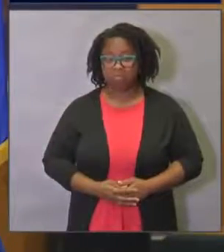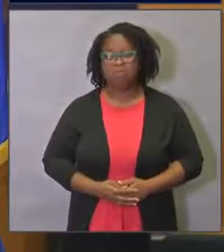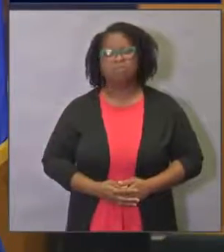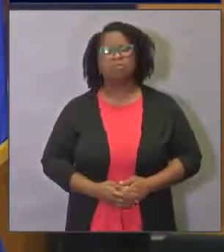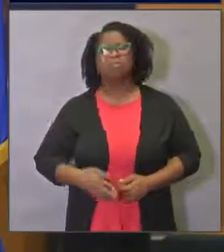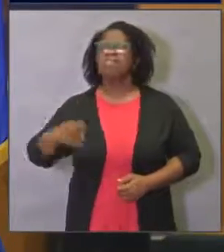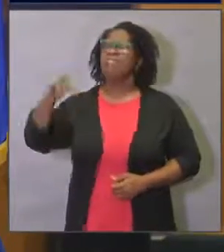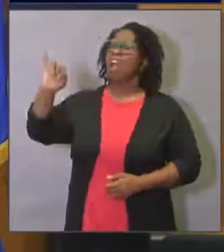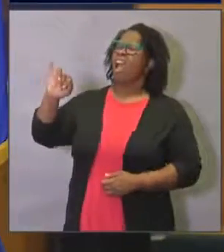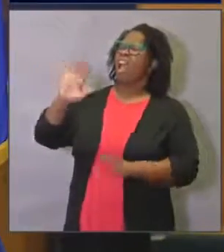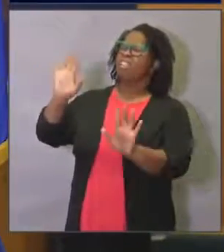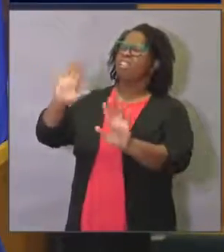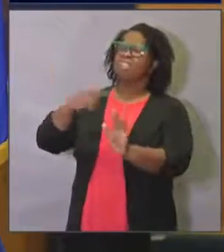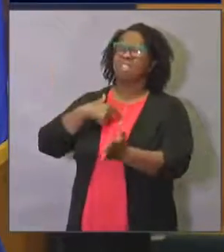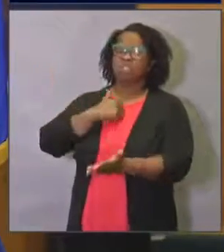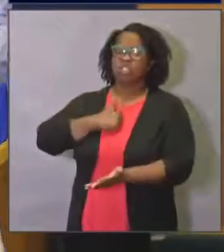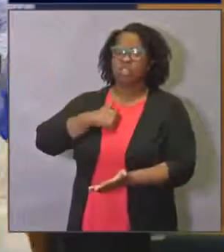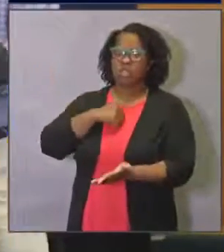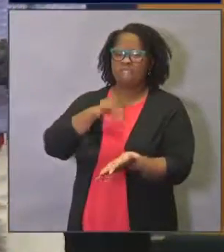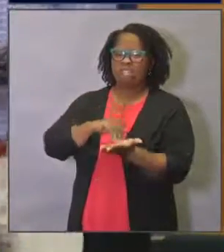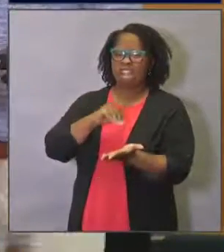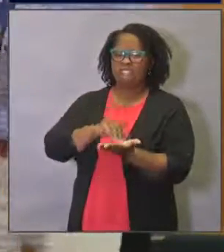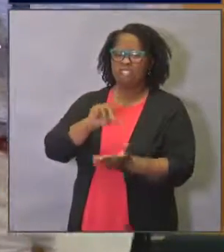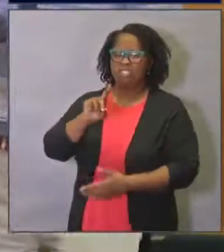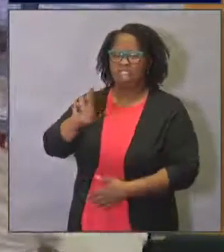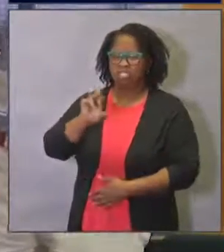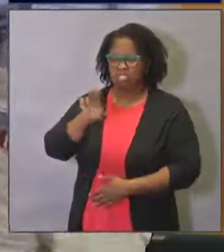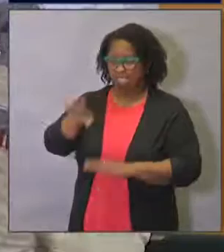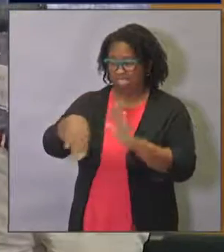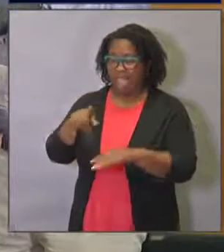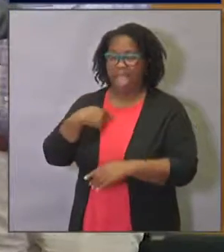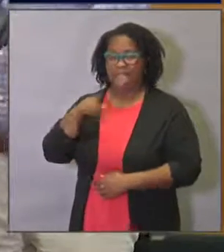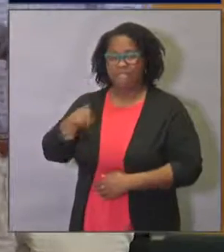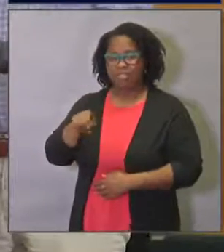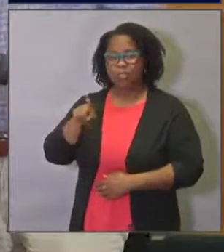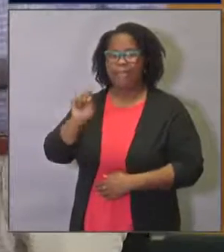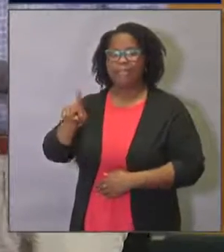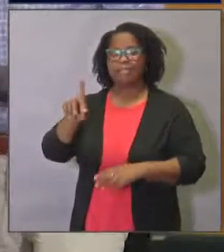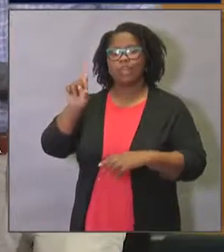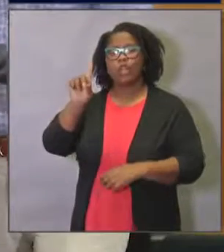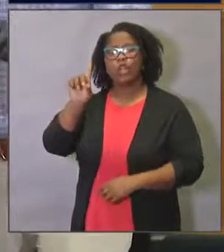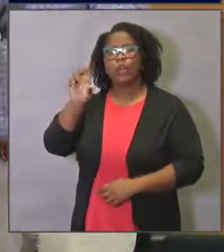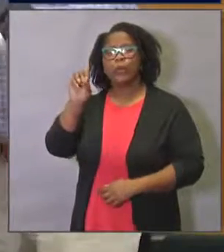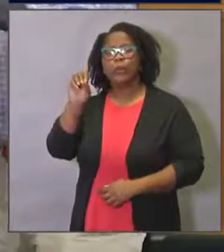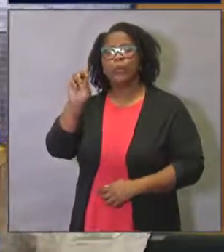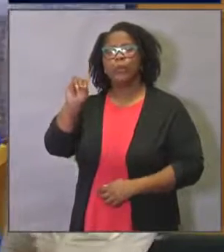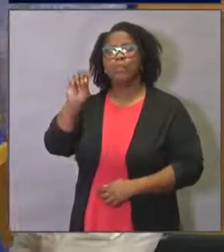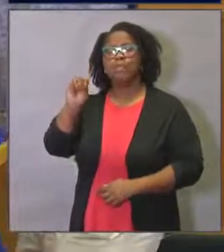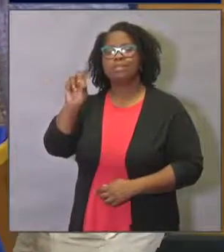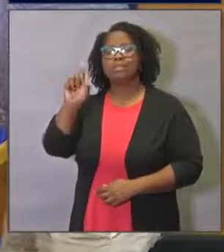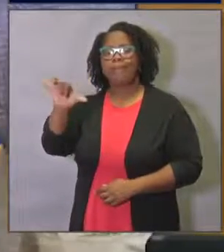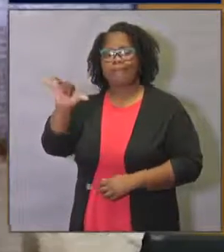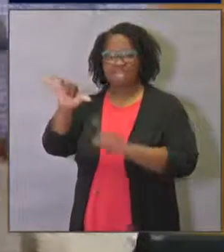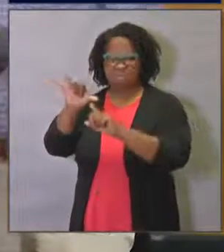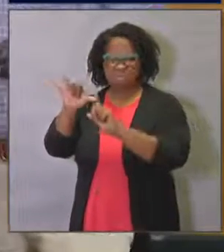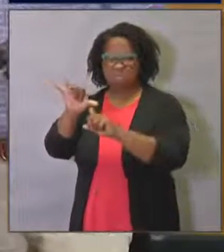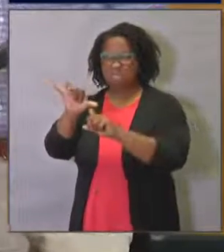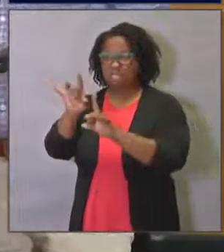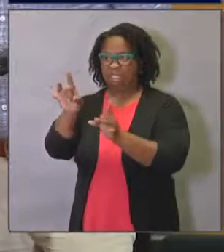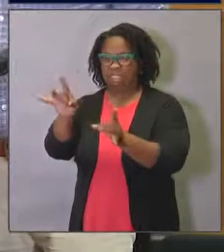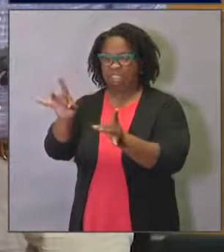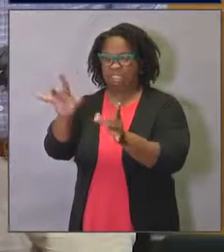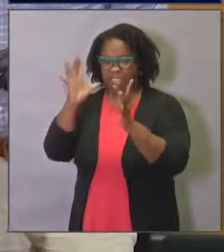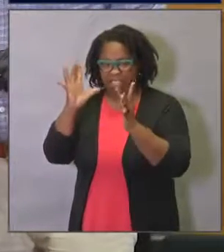Hi, forgive me, doctors, but I have to ask the doomsday scenario question. What happens on that day